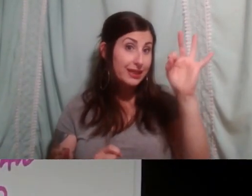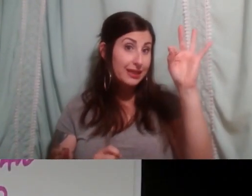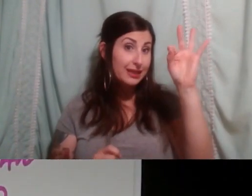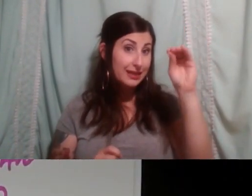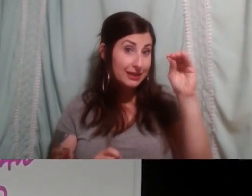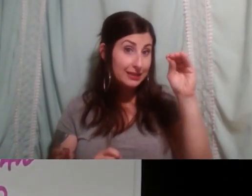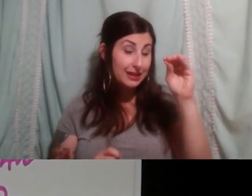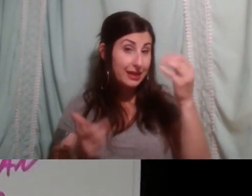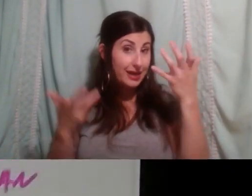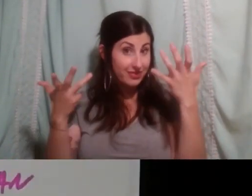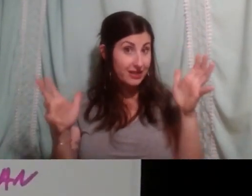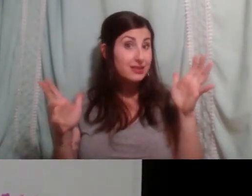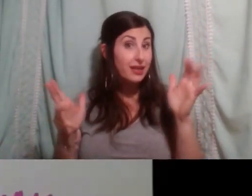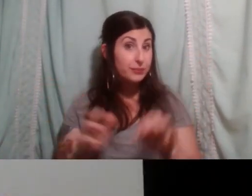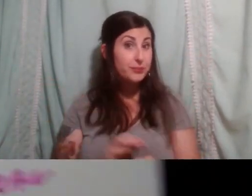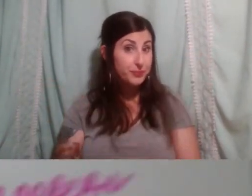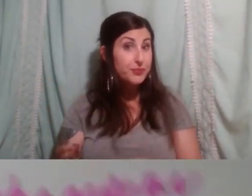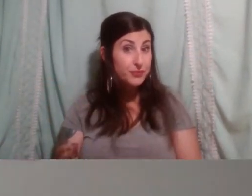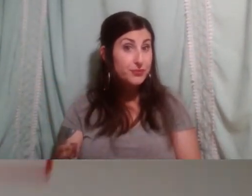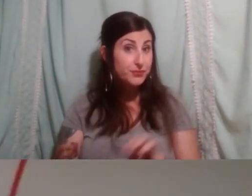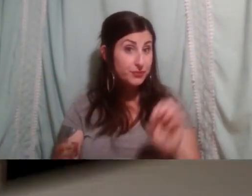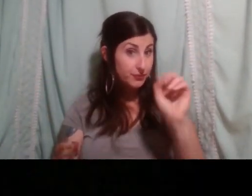angle in there. Okay,